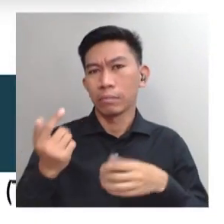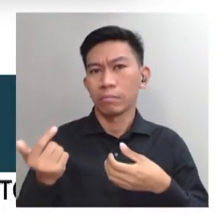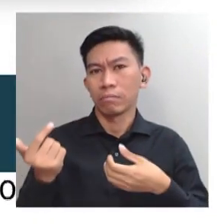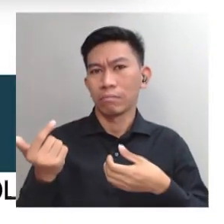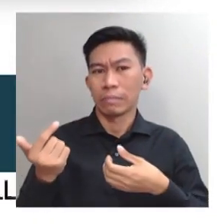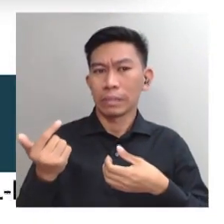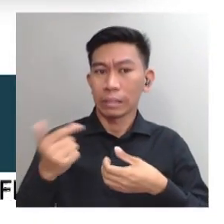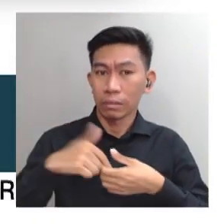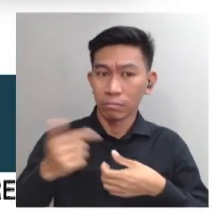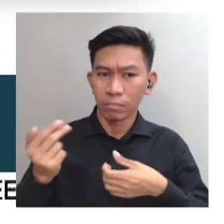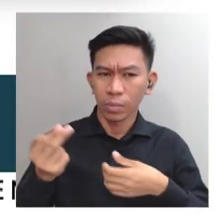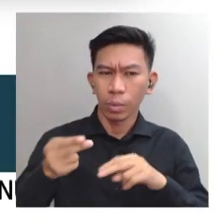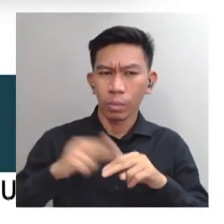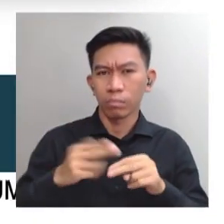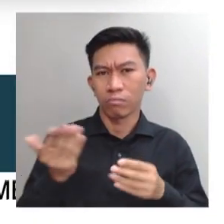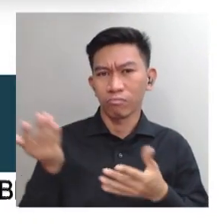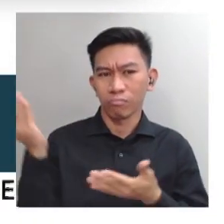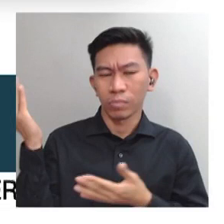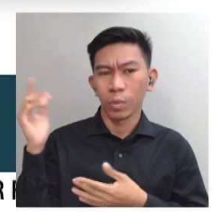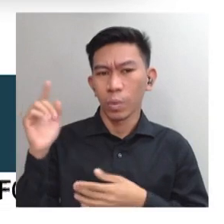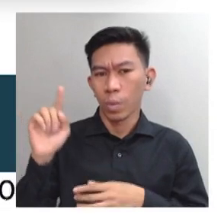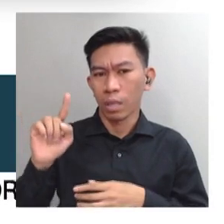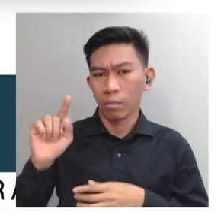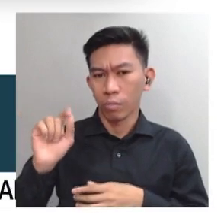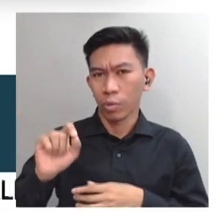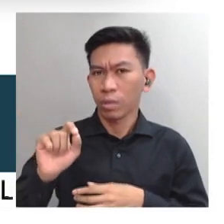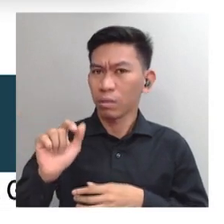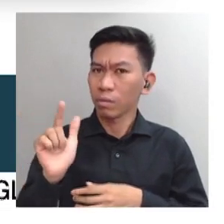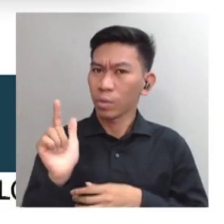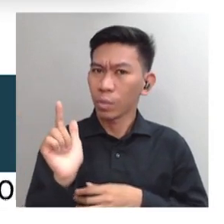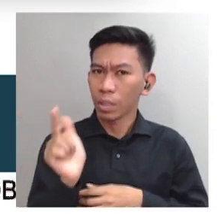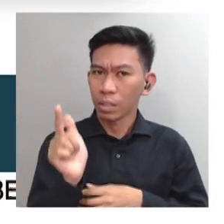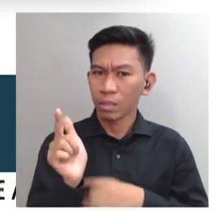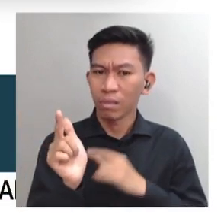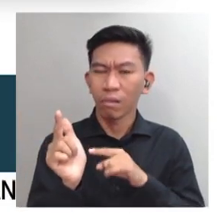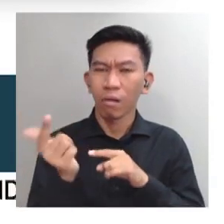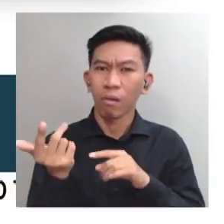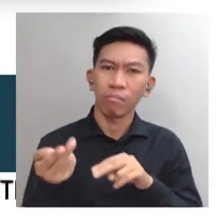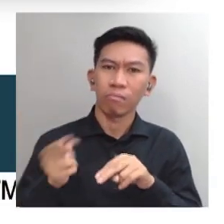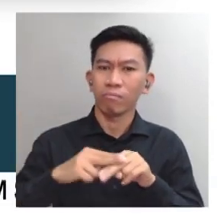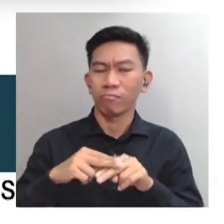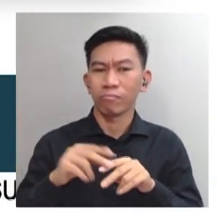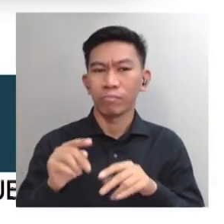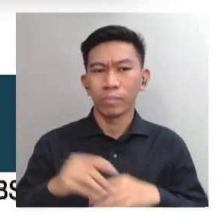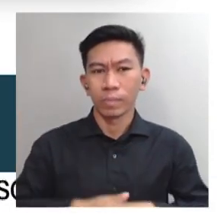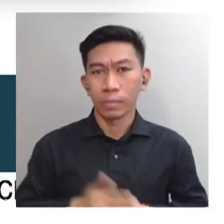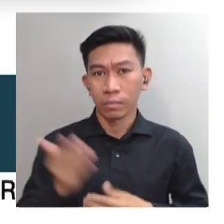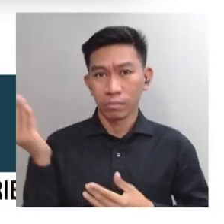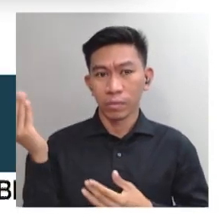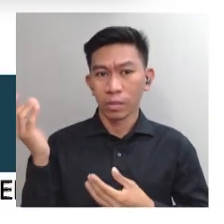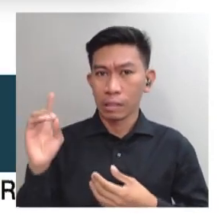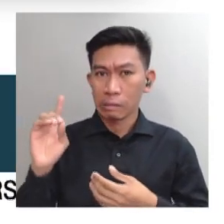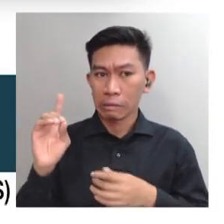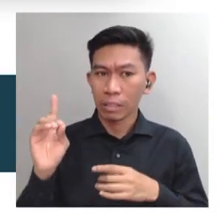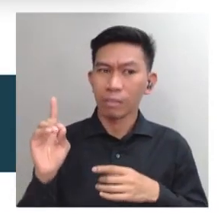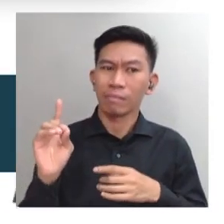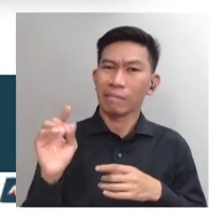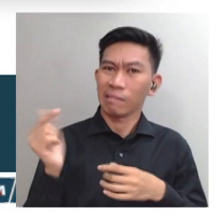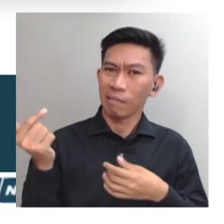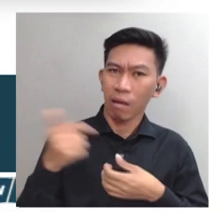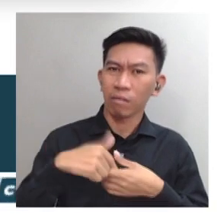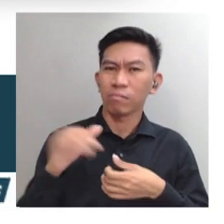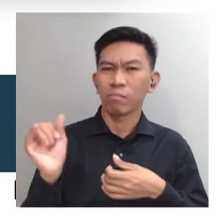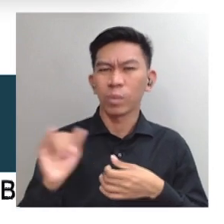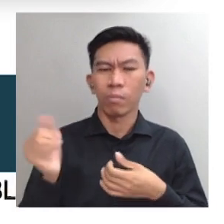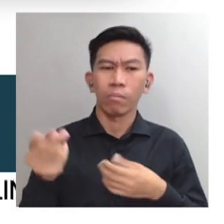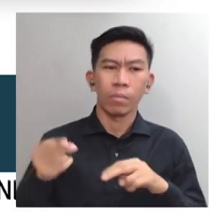1 peso and 20 centavos per liter. Diesel prices will also go up by a peso and 5 centavos per liter, while gasoline prices will see a